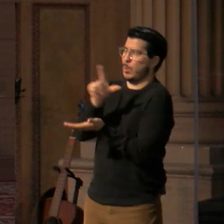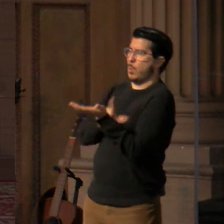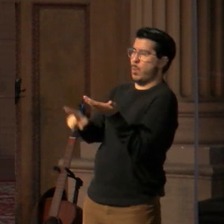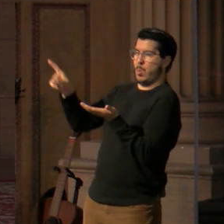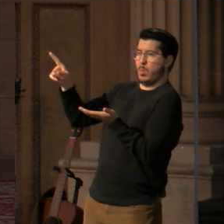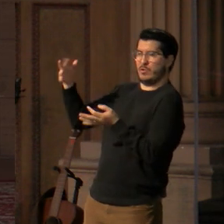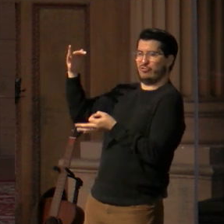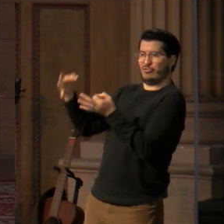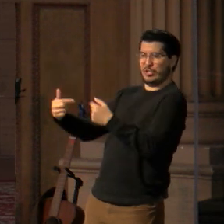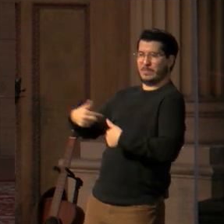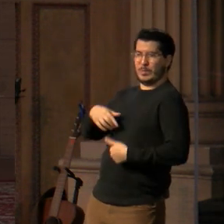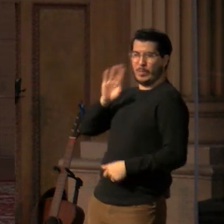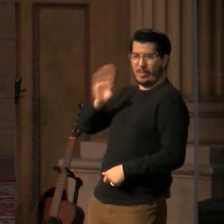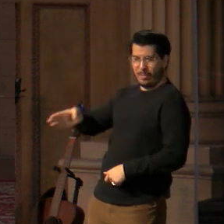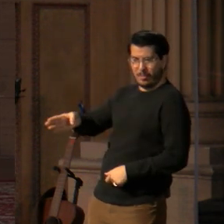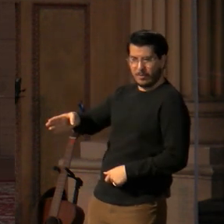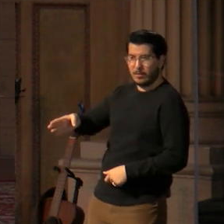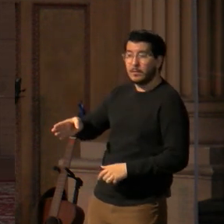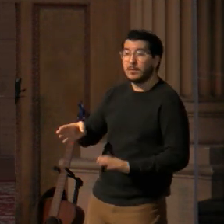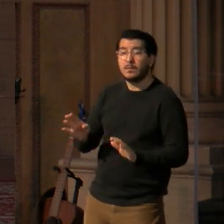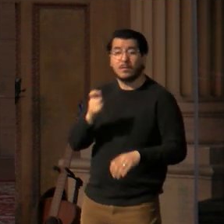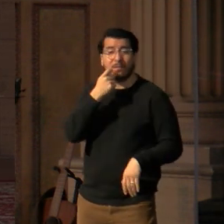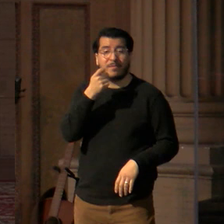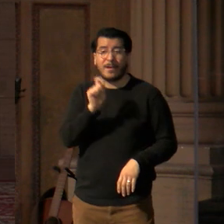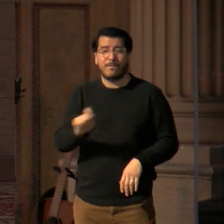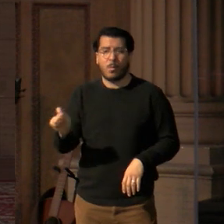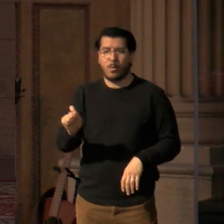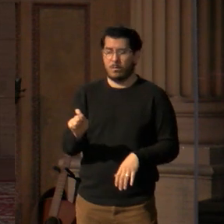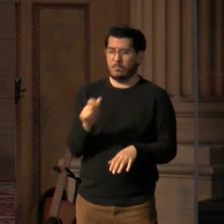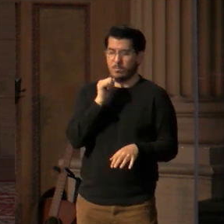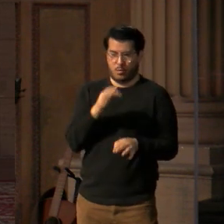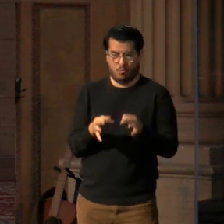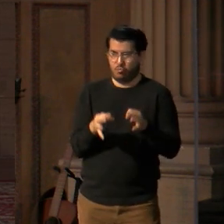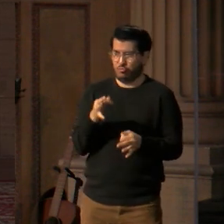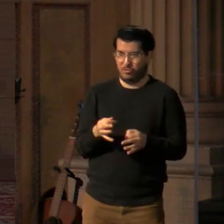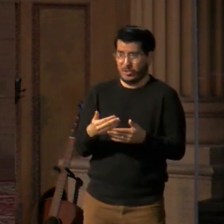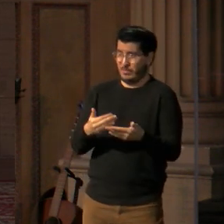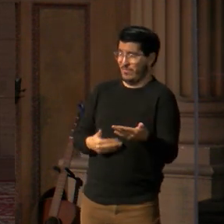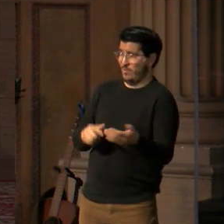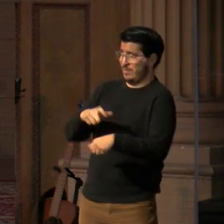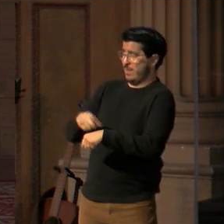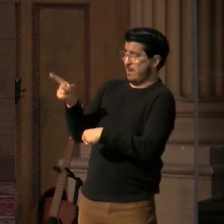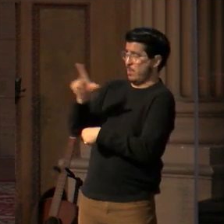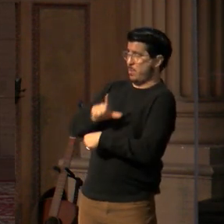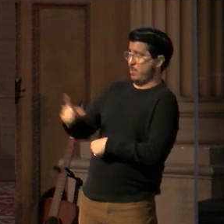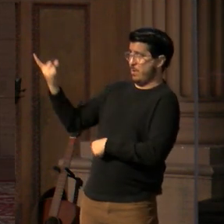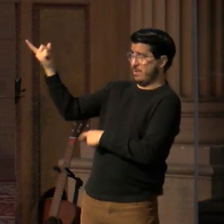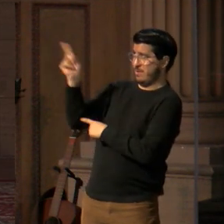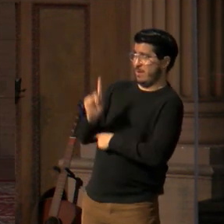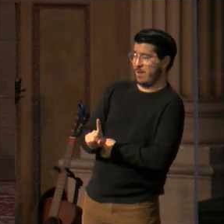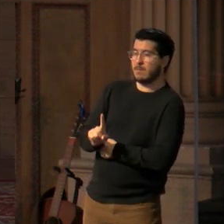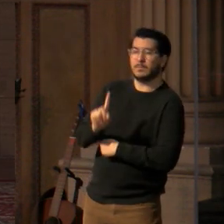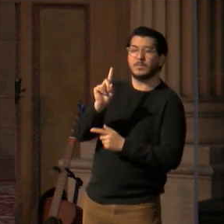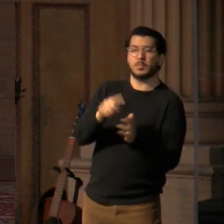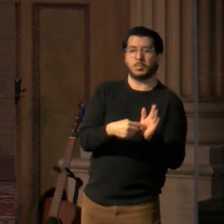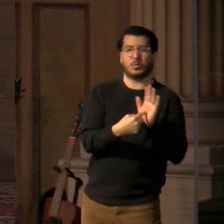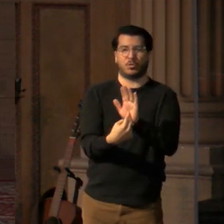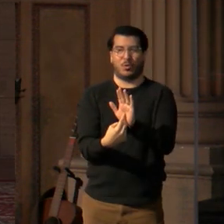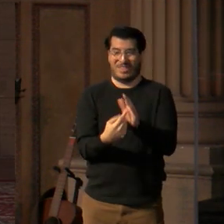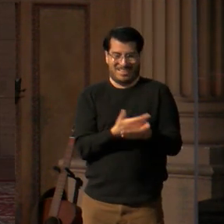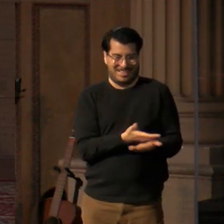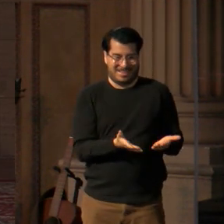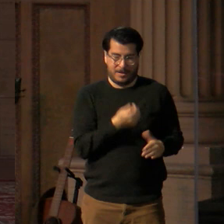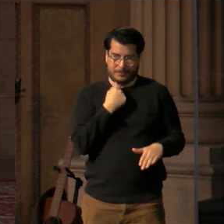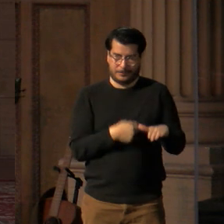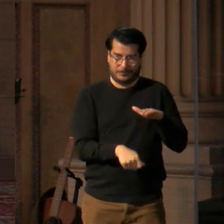judges me. Therefore, do not pronounce judgment before the time before the Lord comes, who will bring to light the things now hidden in